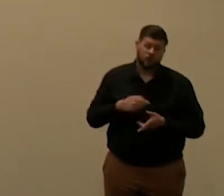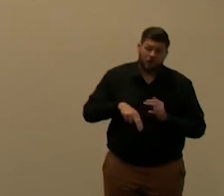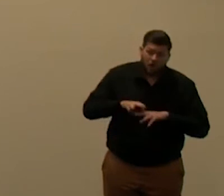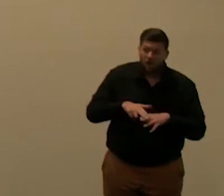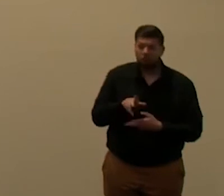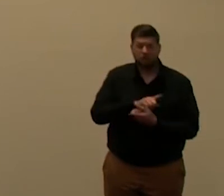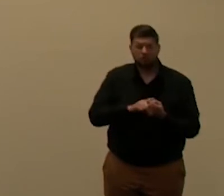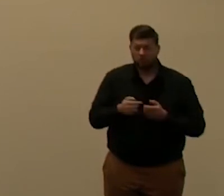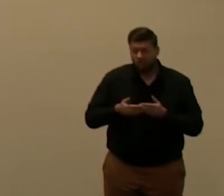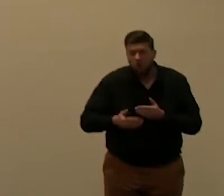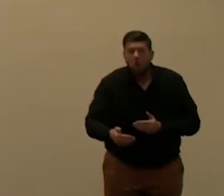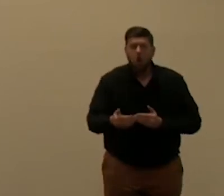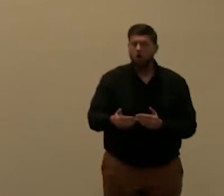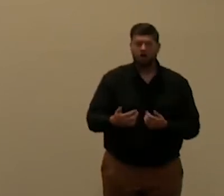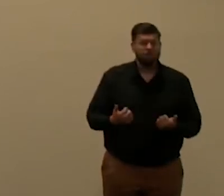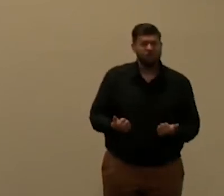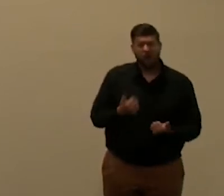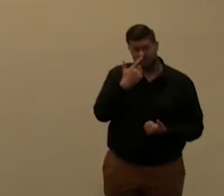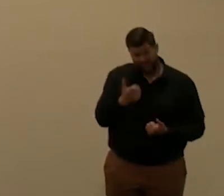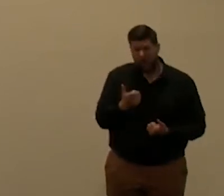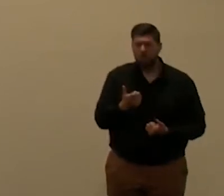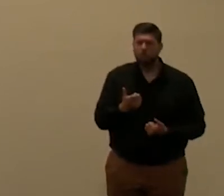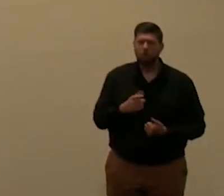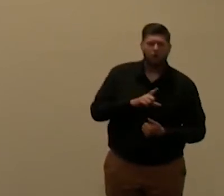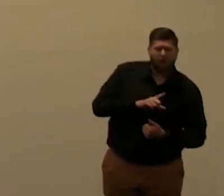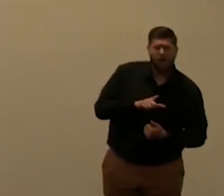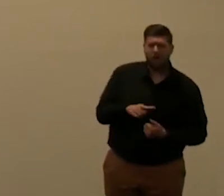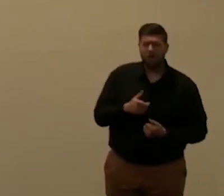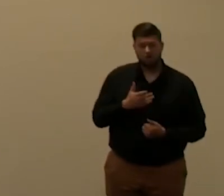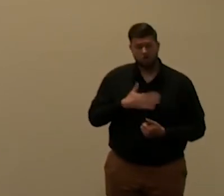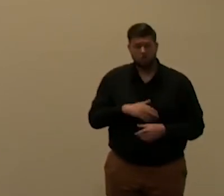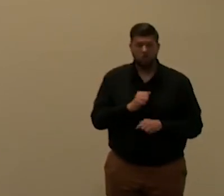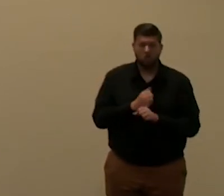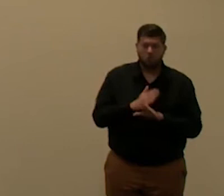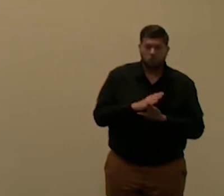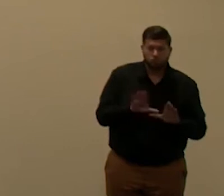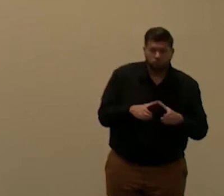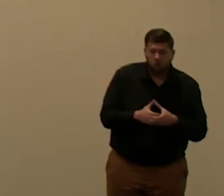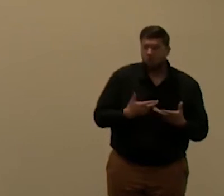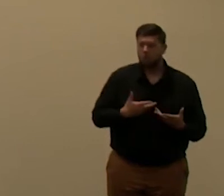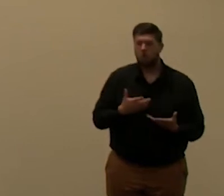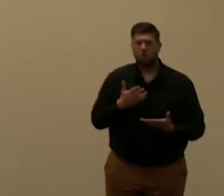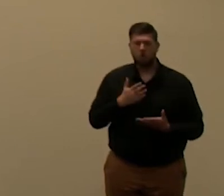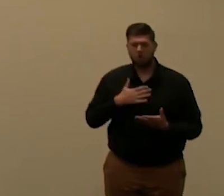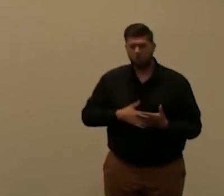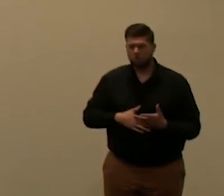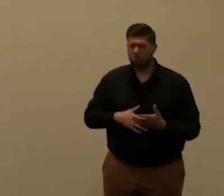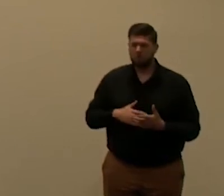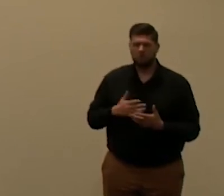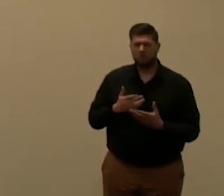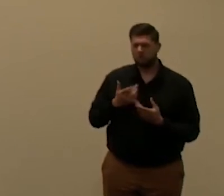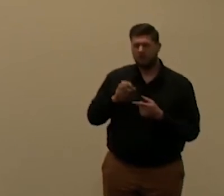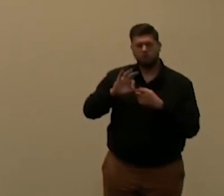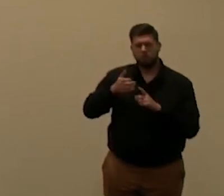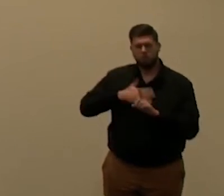drill down into a problem, or you have like a proper workshop where you want to talk through things, you could have a meeting that is 2 or